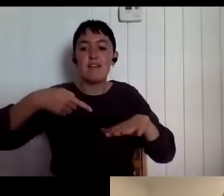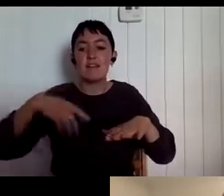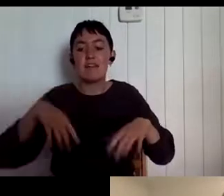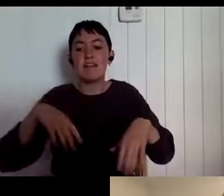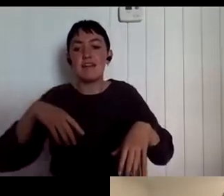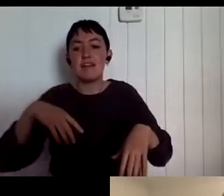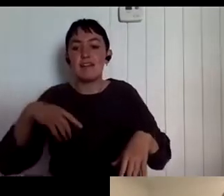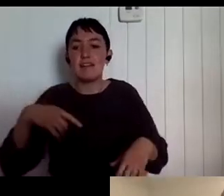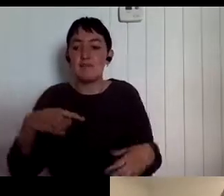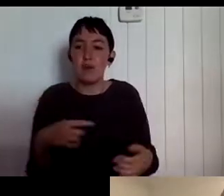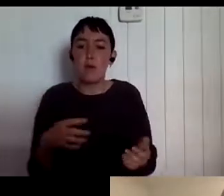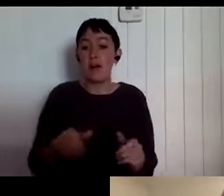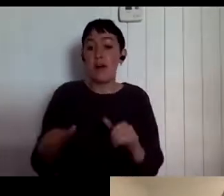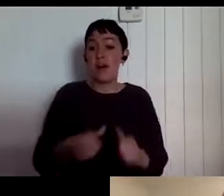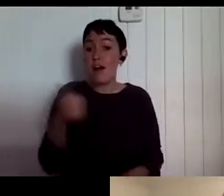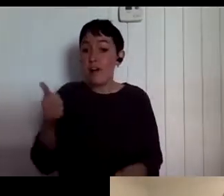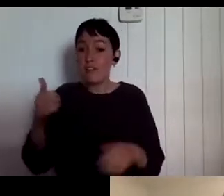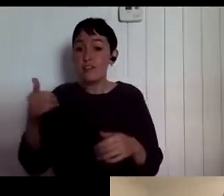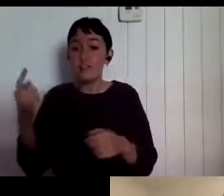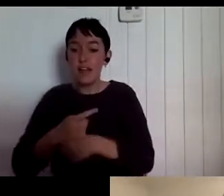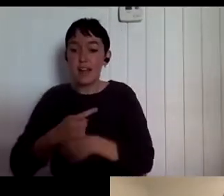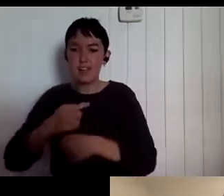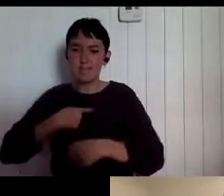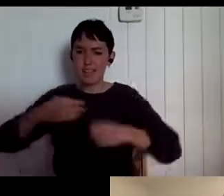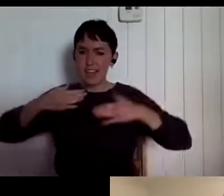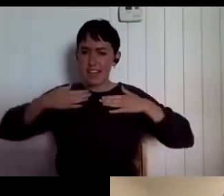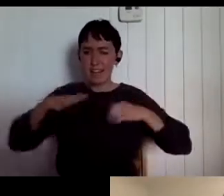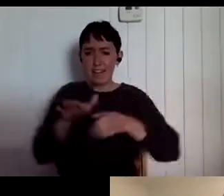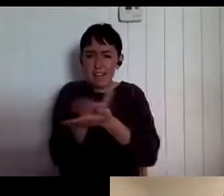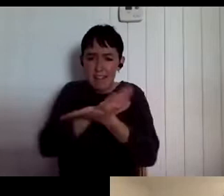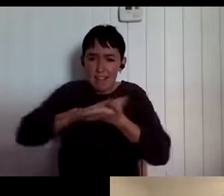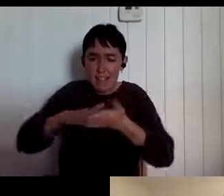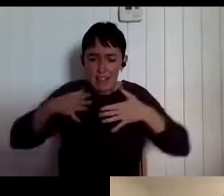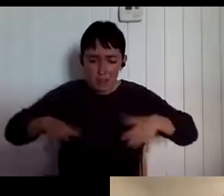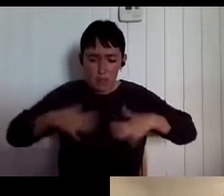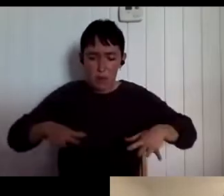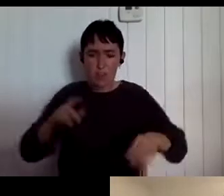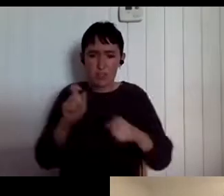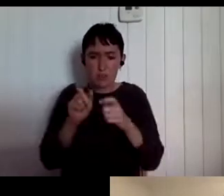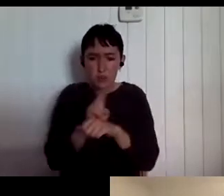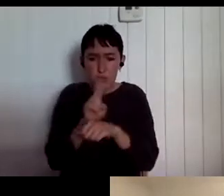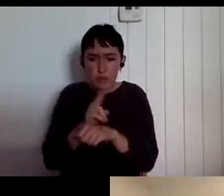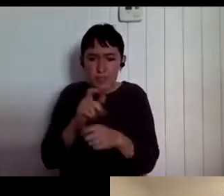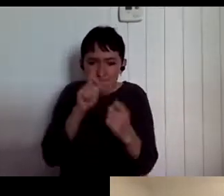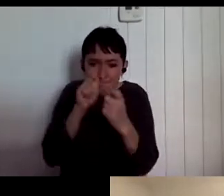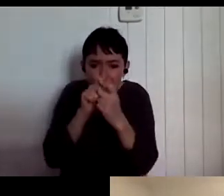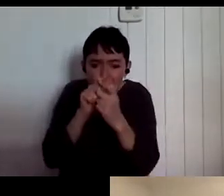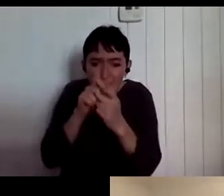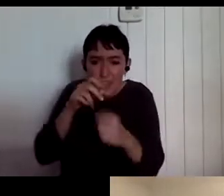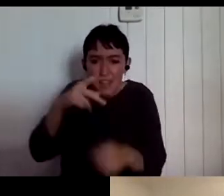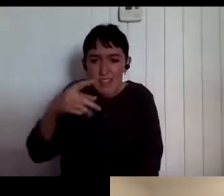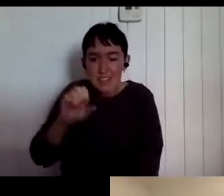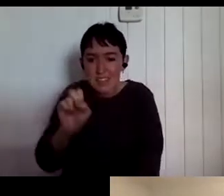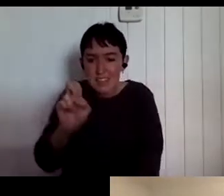and holding this very precise sensor and everything is super clean and I'm being very careful. And then, you know, there's